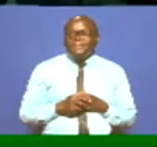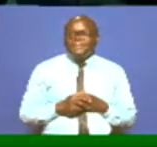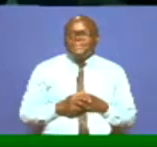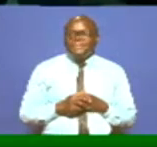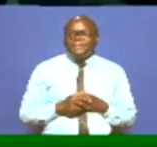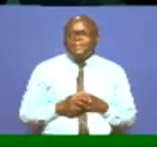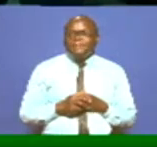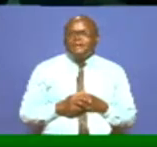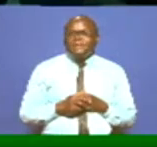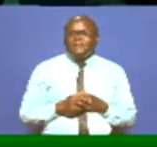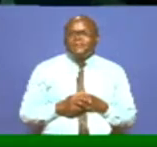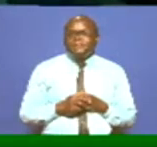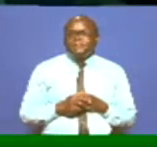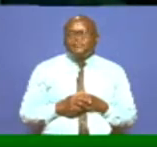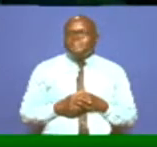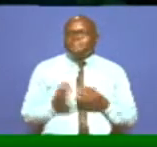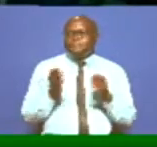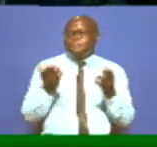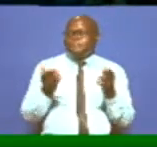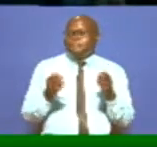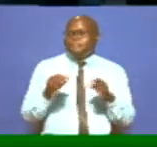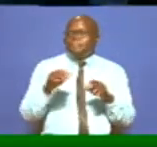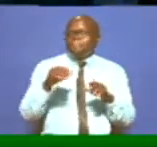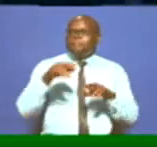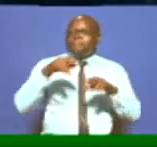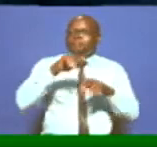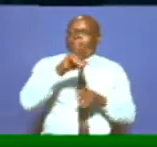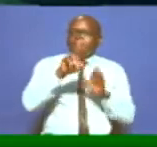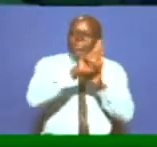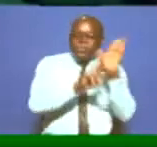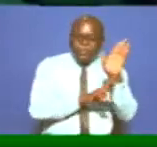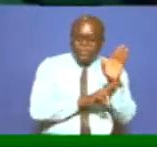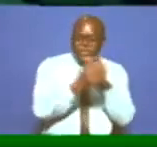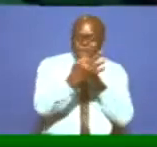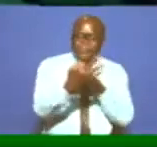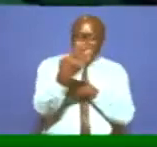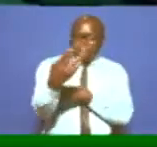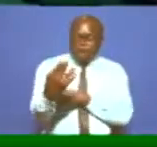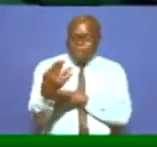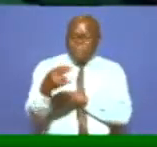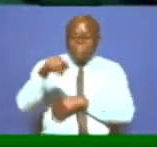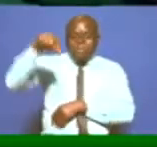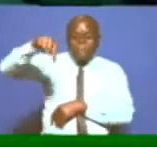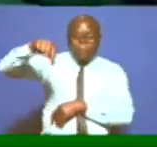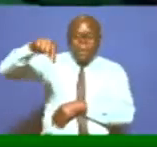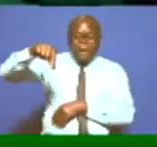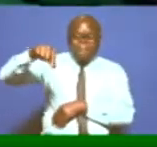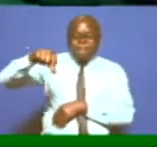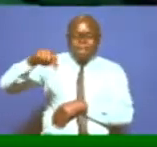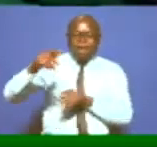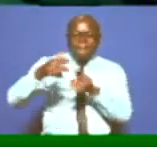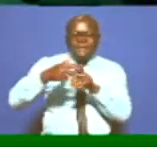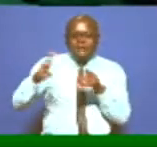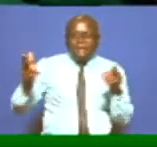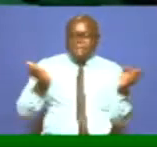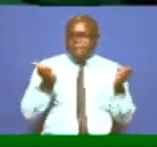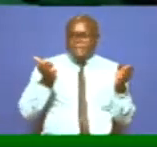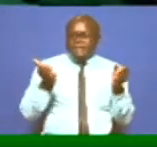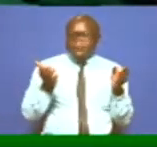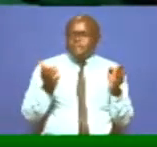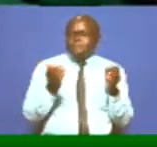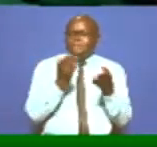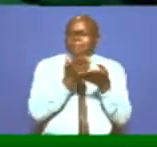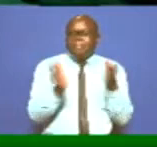According to standing order number 34 on the quorum, at the commencement of the House.